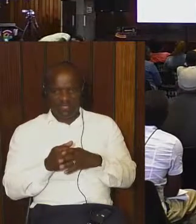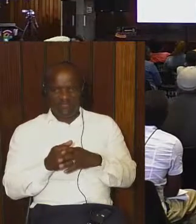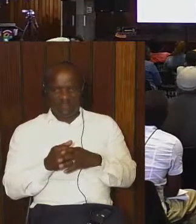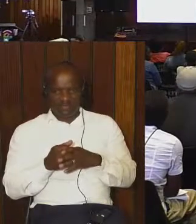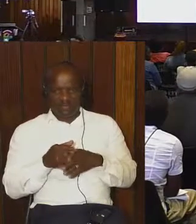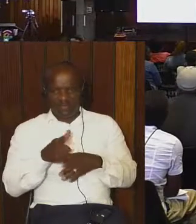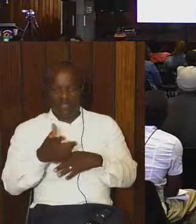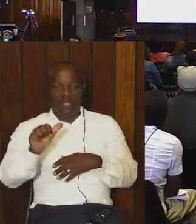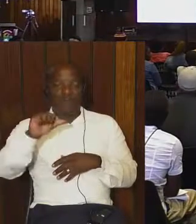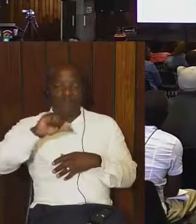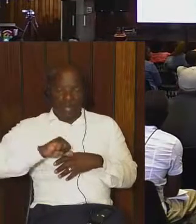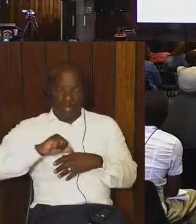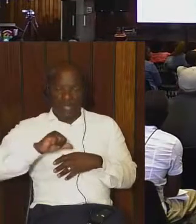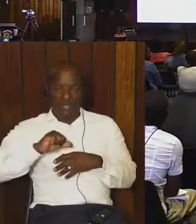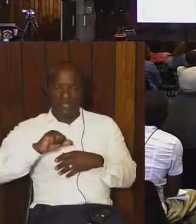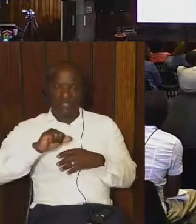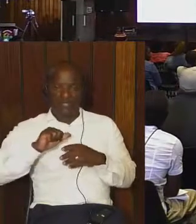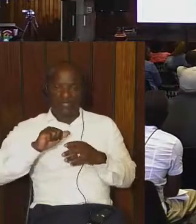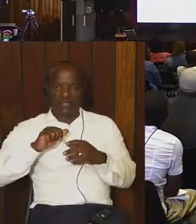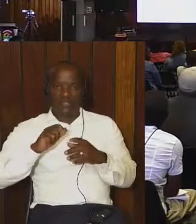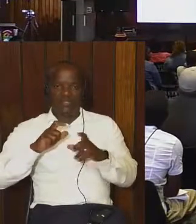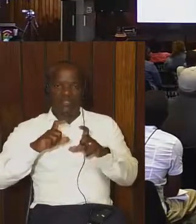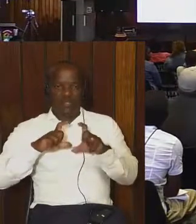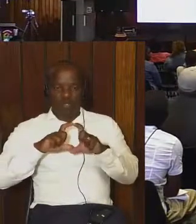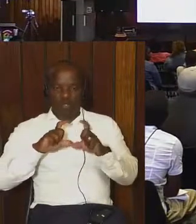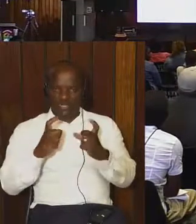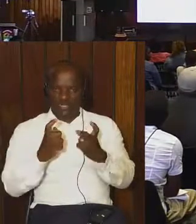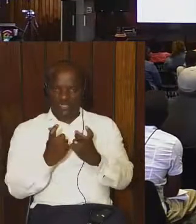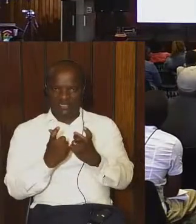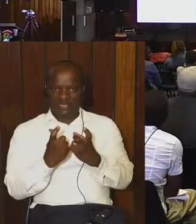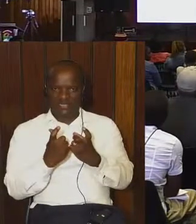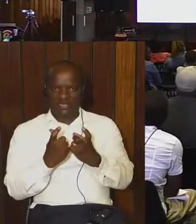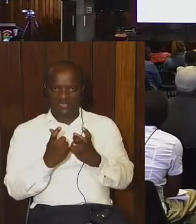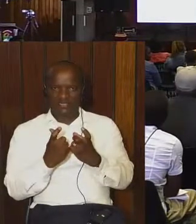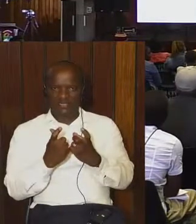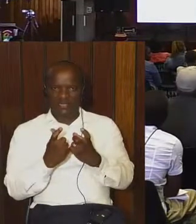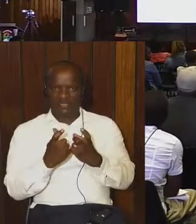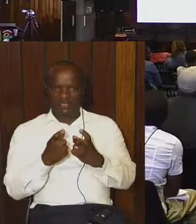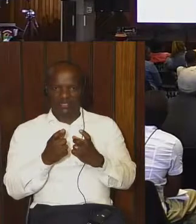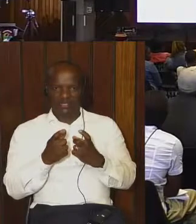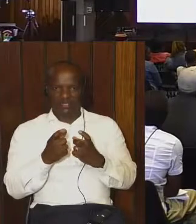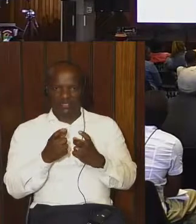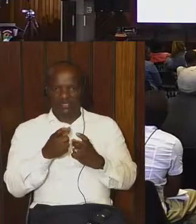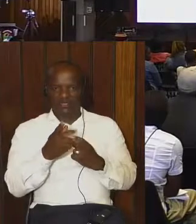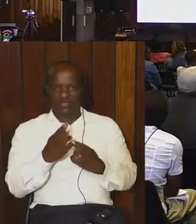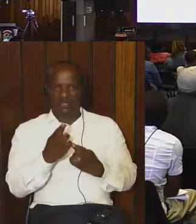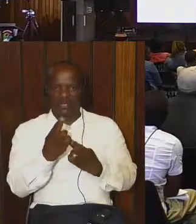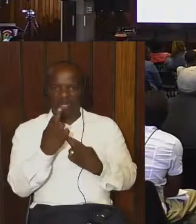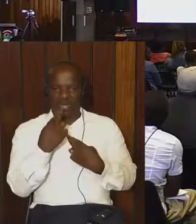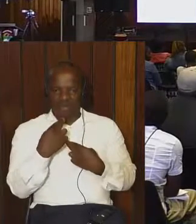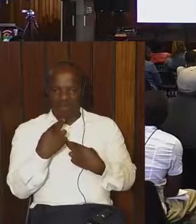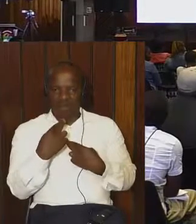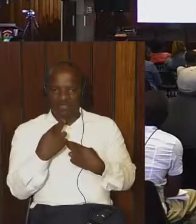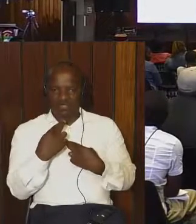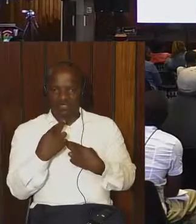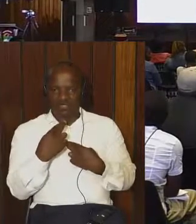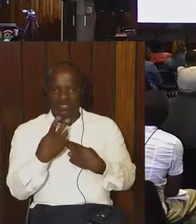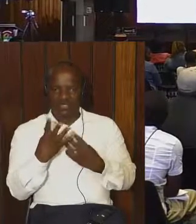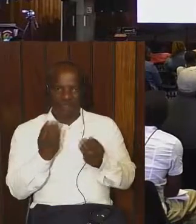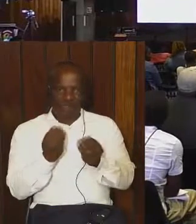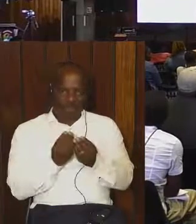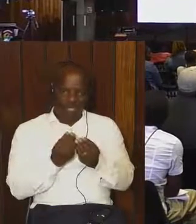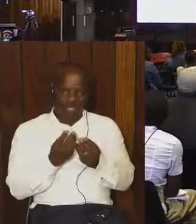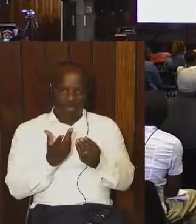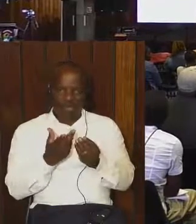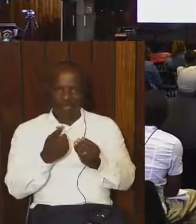When you come back to the community, to the committee, will the community be part of that or not? Thank